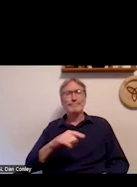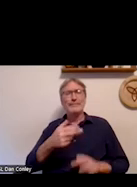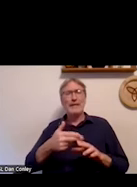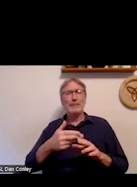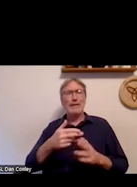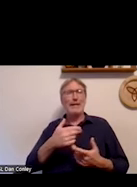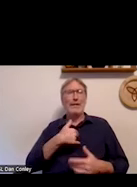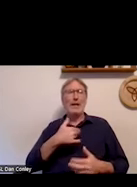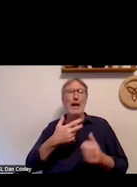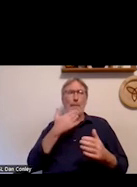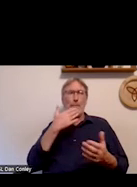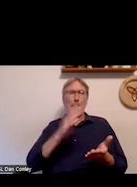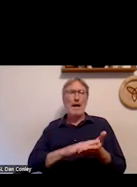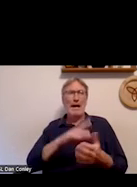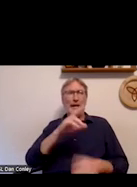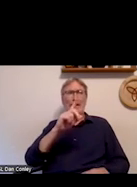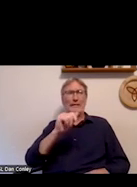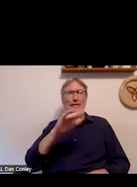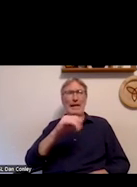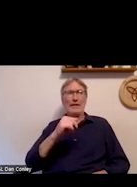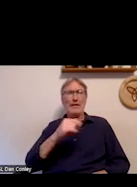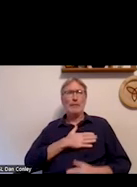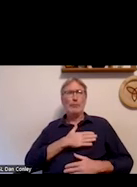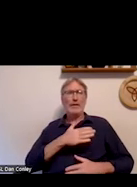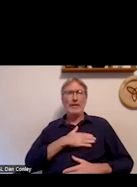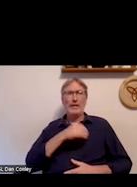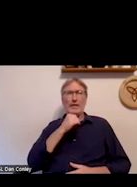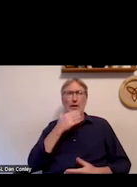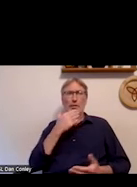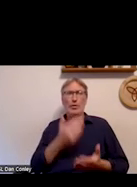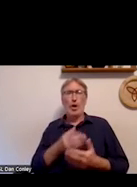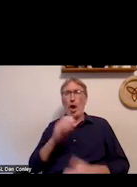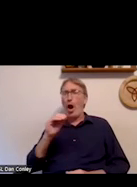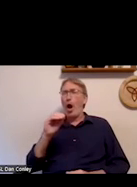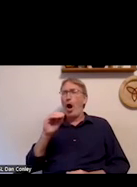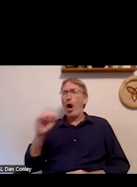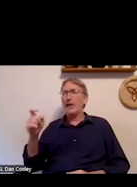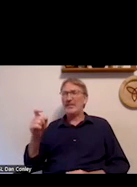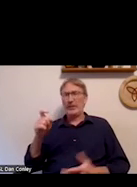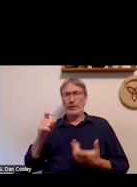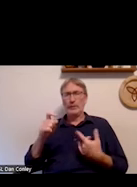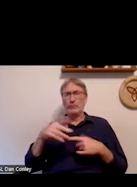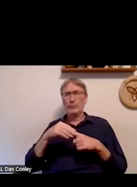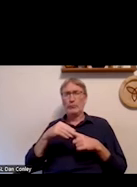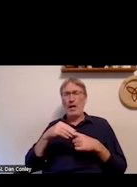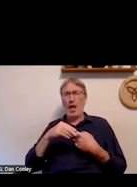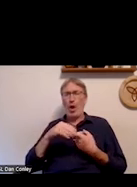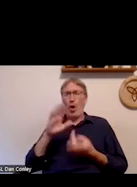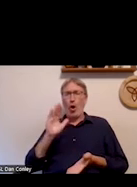day. He isn't breathing well. His oxygen level has been low.